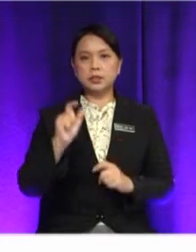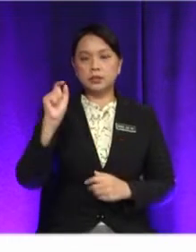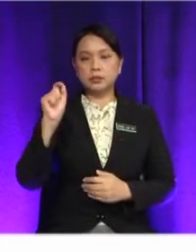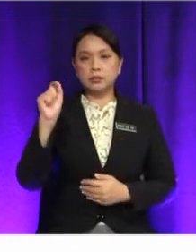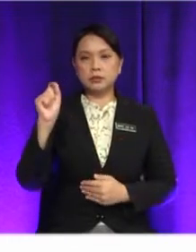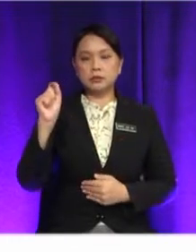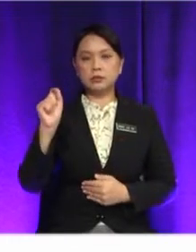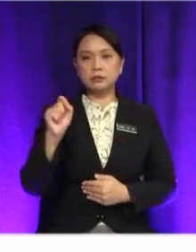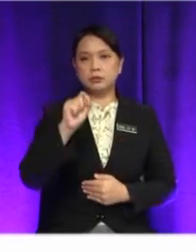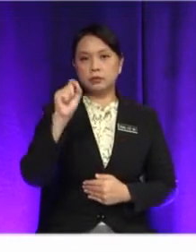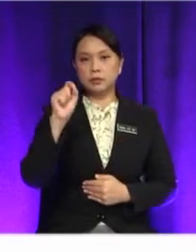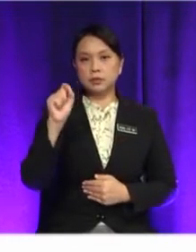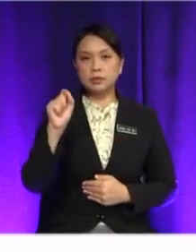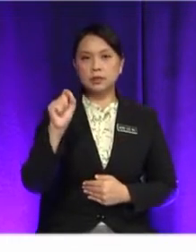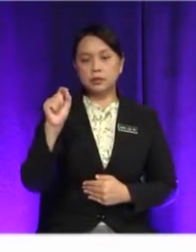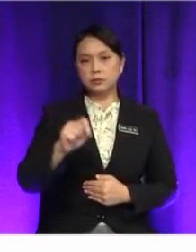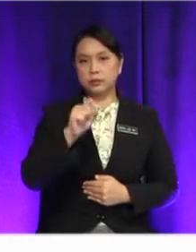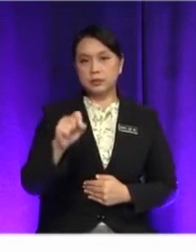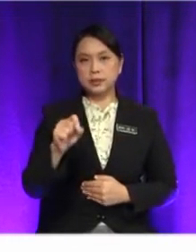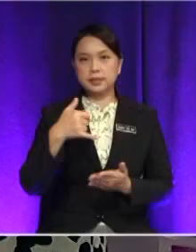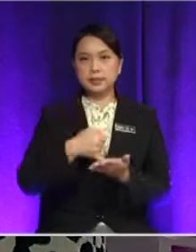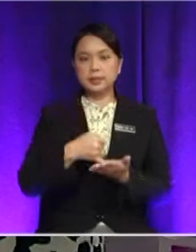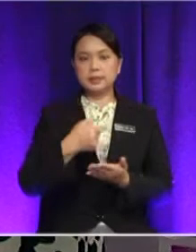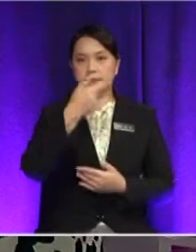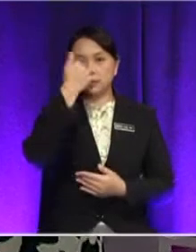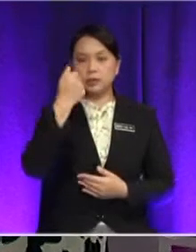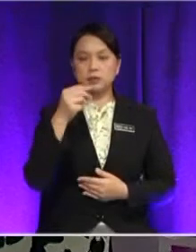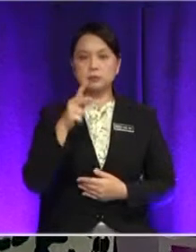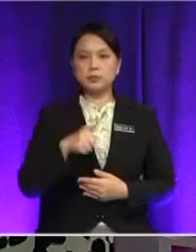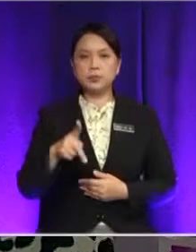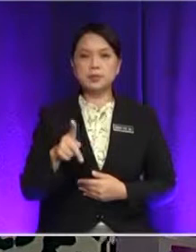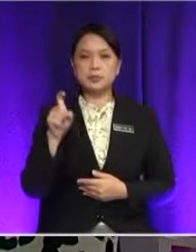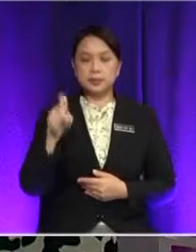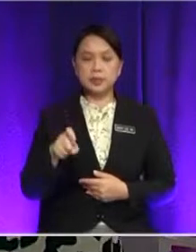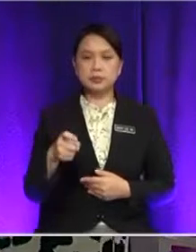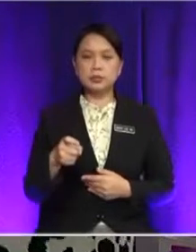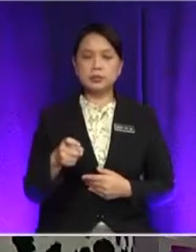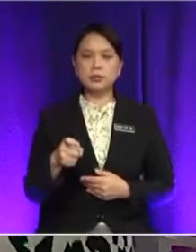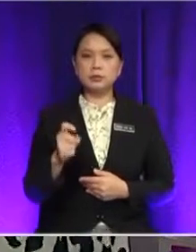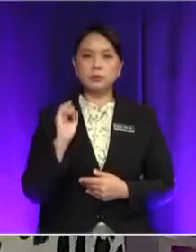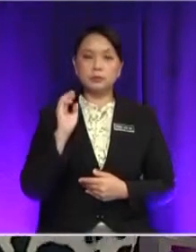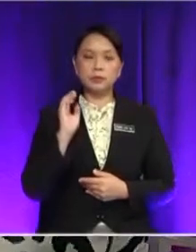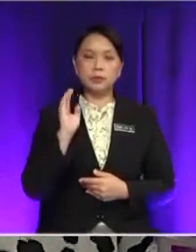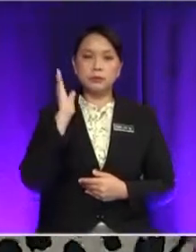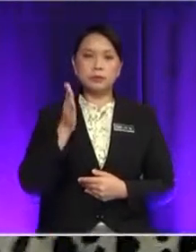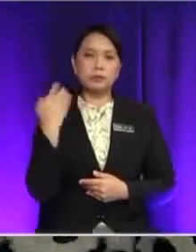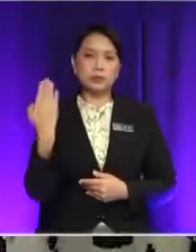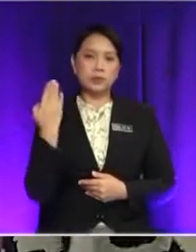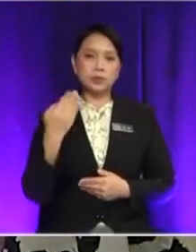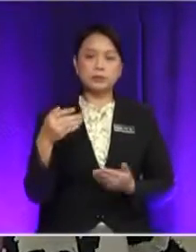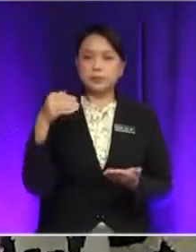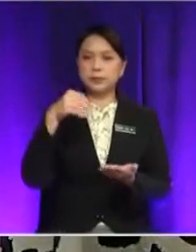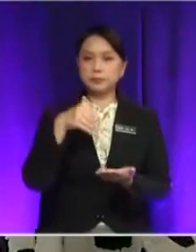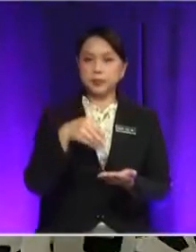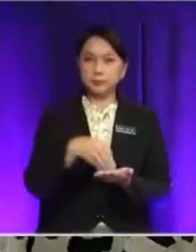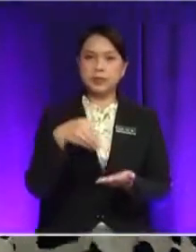repeat the same answer again. Yeah. And they tend to forget if they do not check their answers. All right. So, now, let us look at